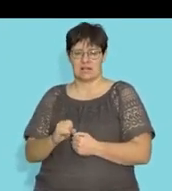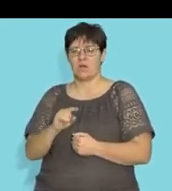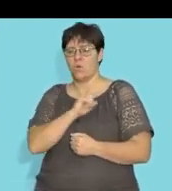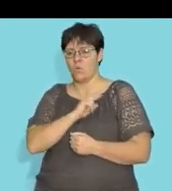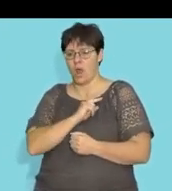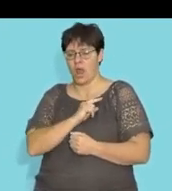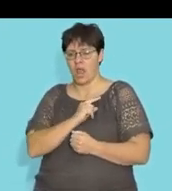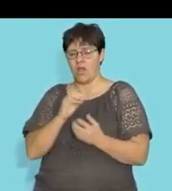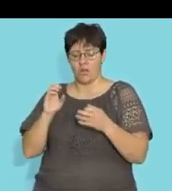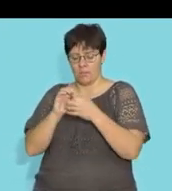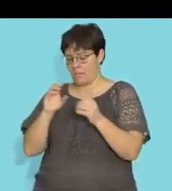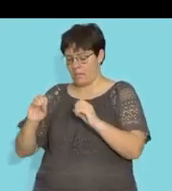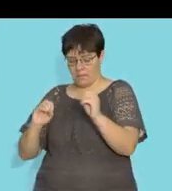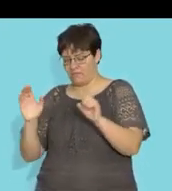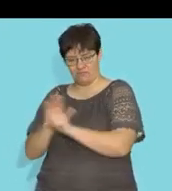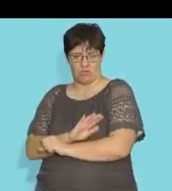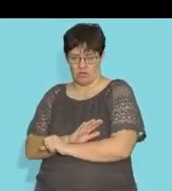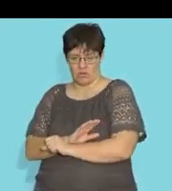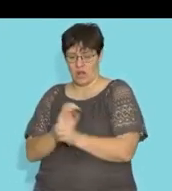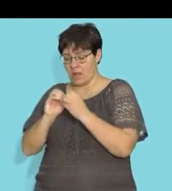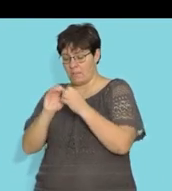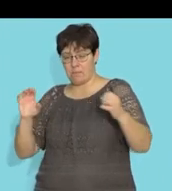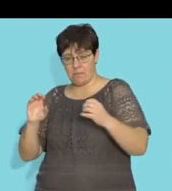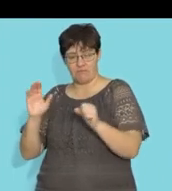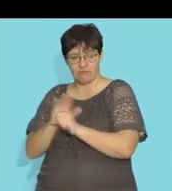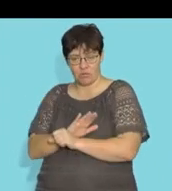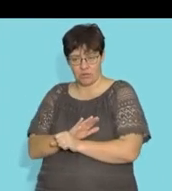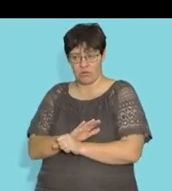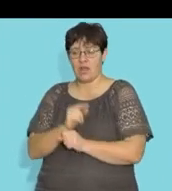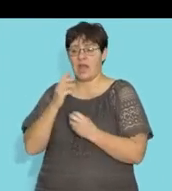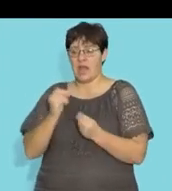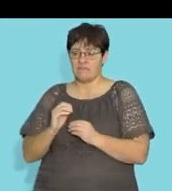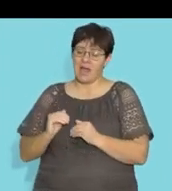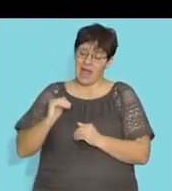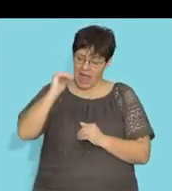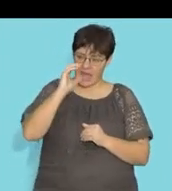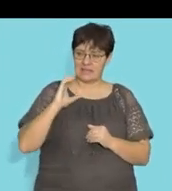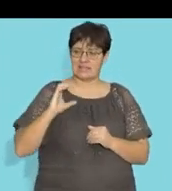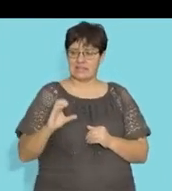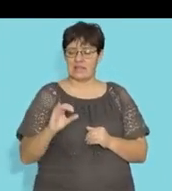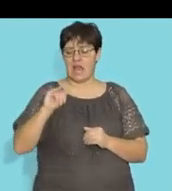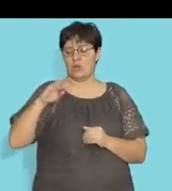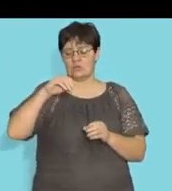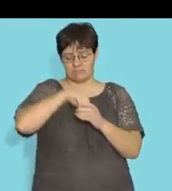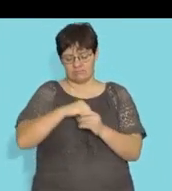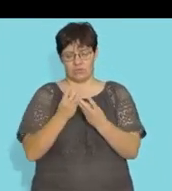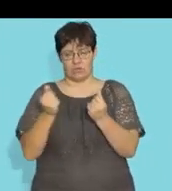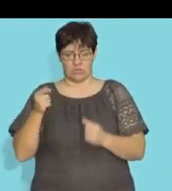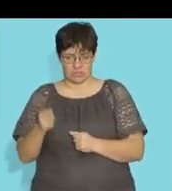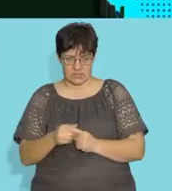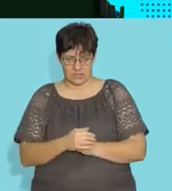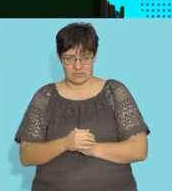completely dissociates. Because it completely dissociates, there's a very high concentration of ions in